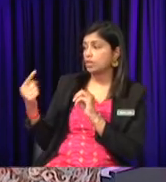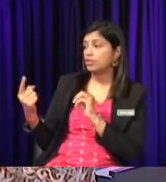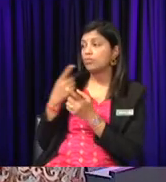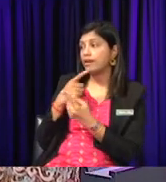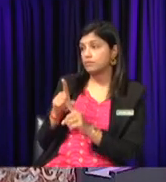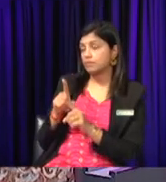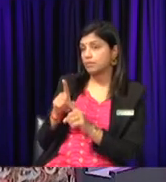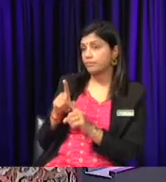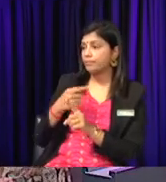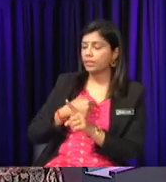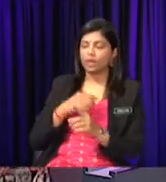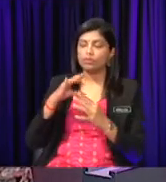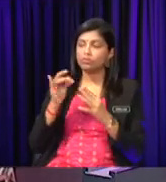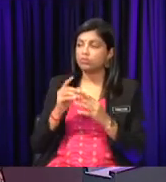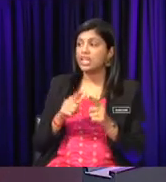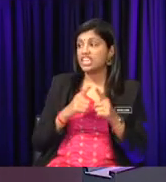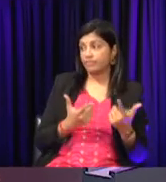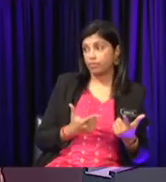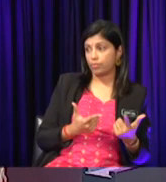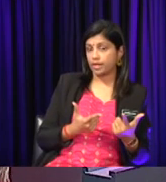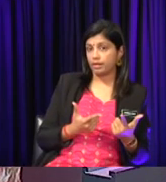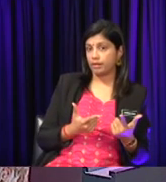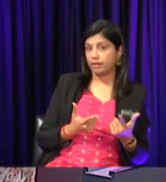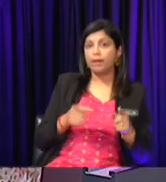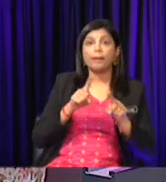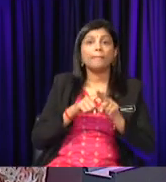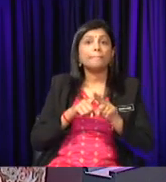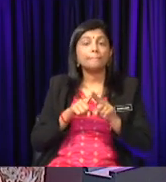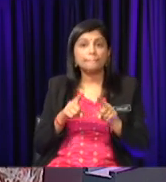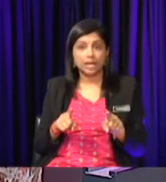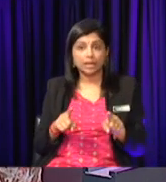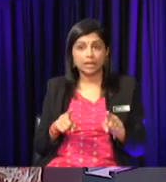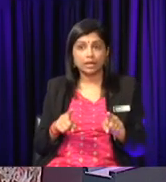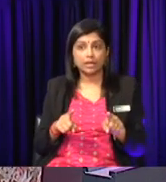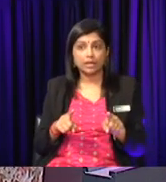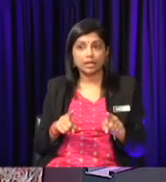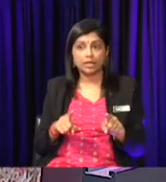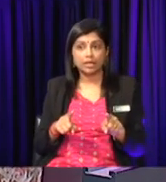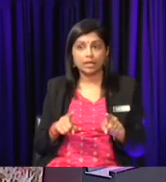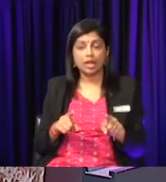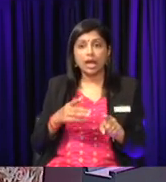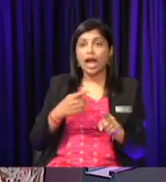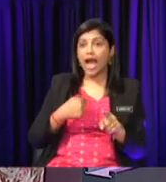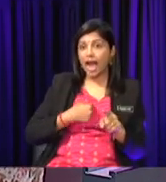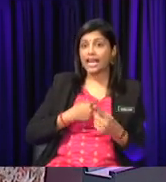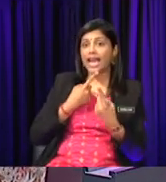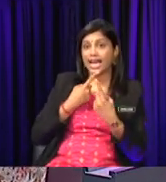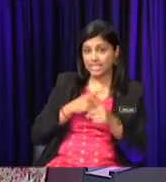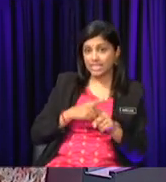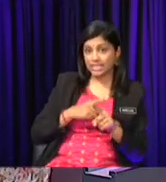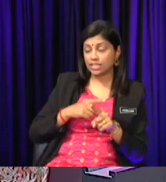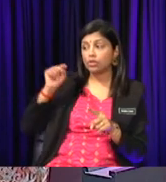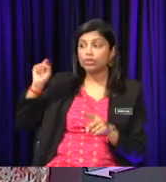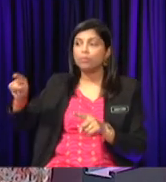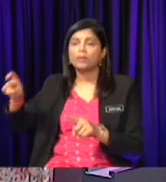will give one response, all right? But it's my response that you are going to agree with. Ah.